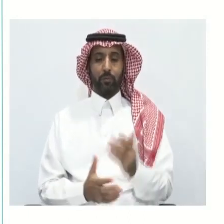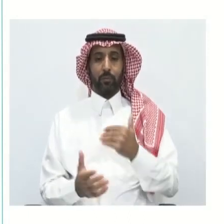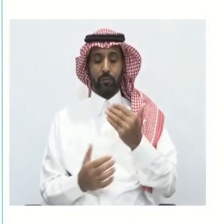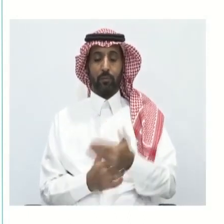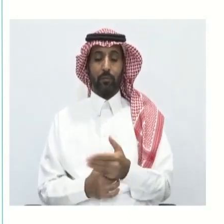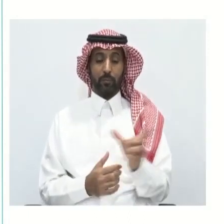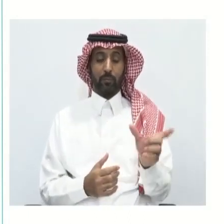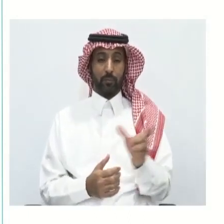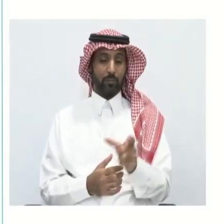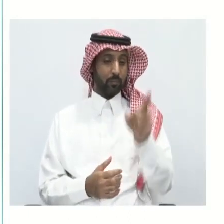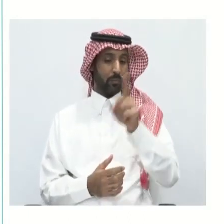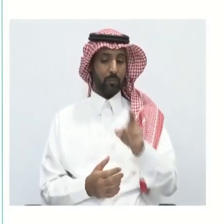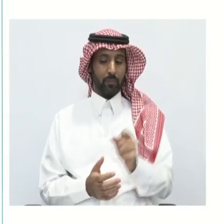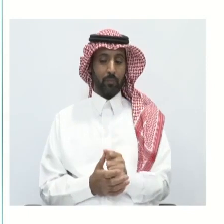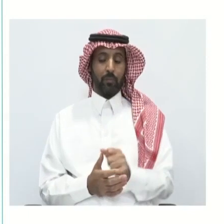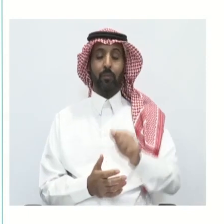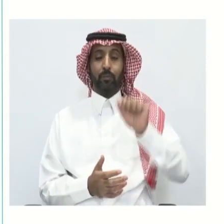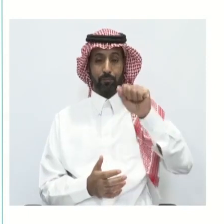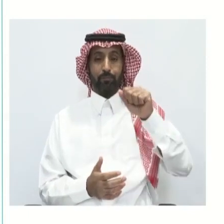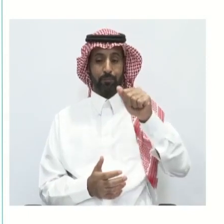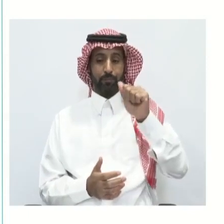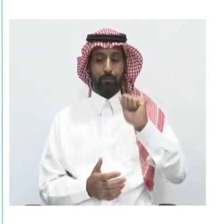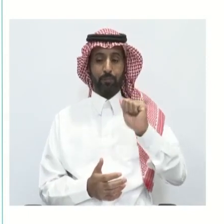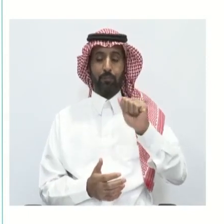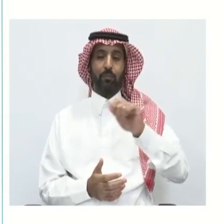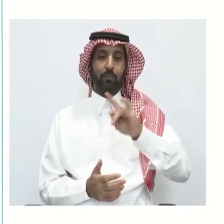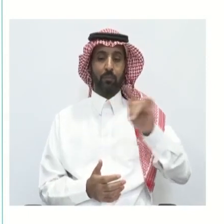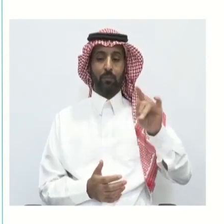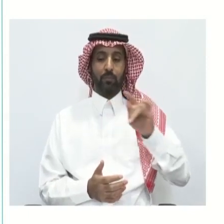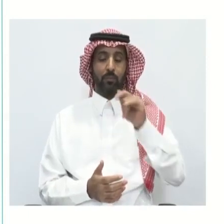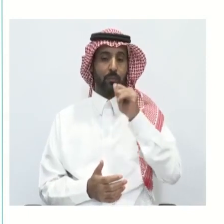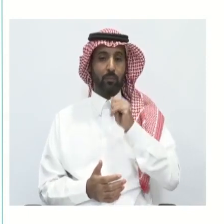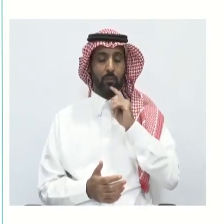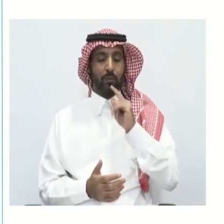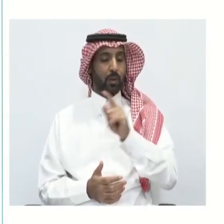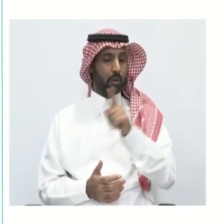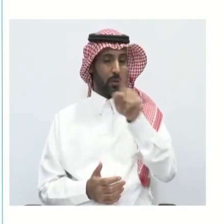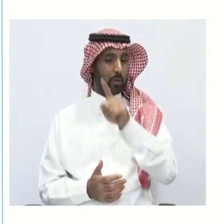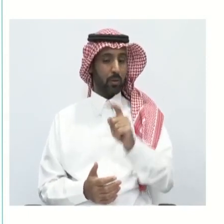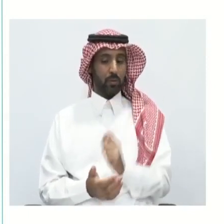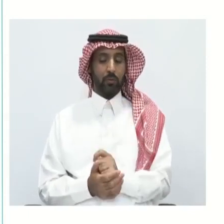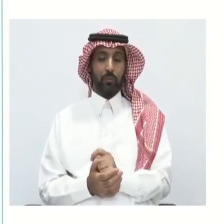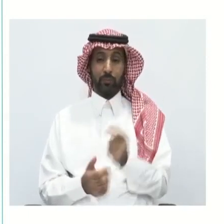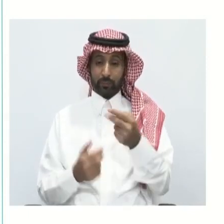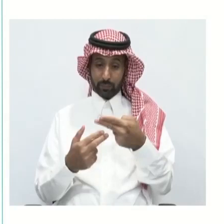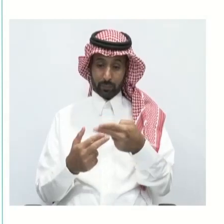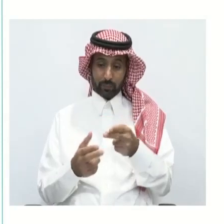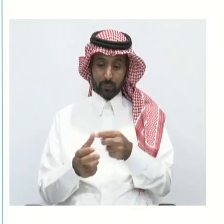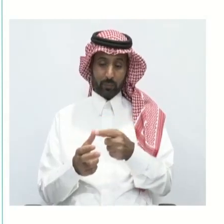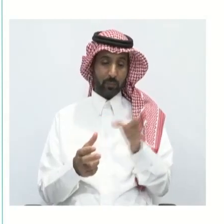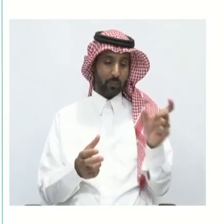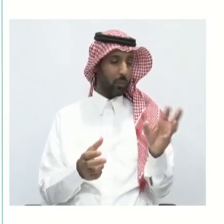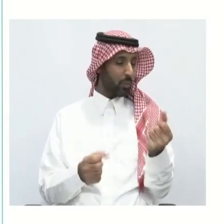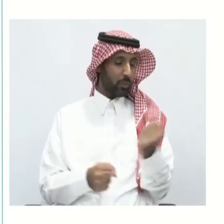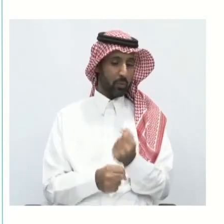use it also in a question, as a yes, no question here. As always, you begin with the auxiliary verb. Are you going